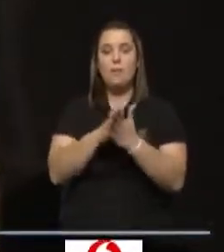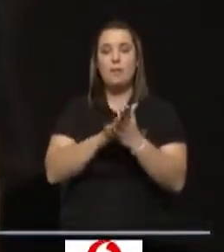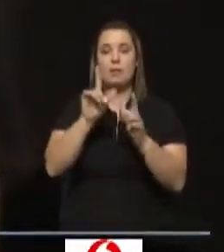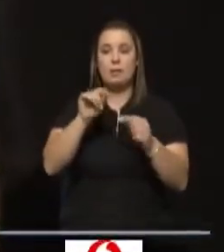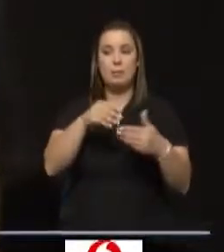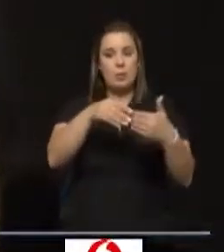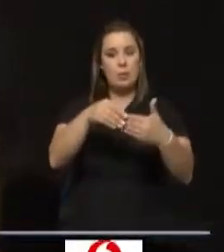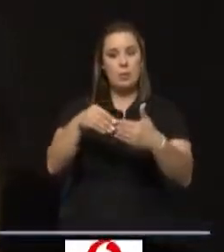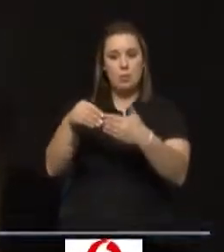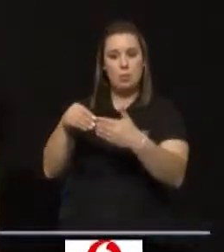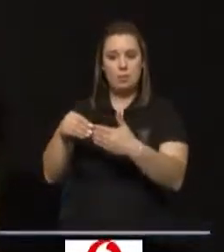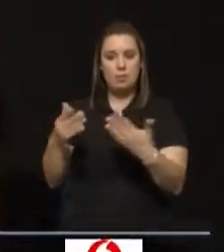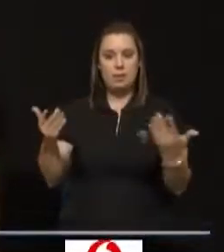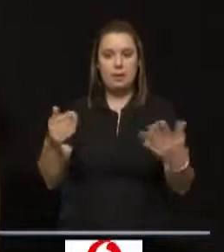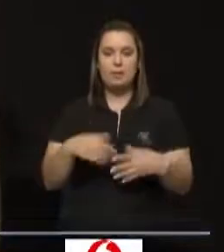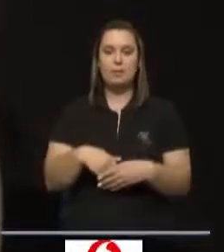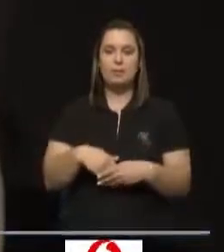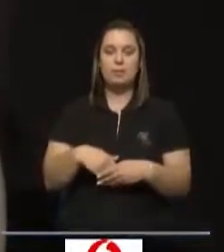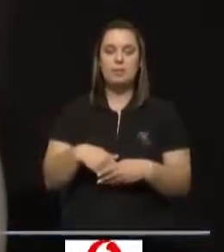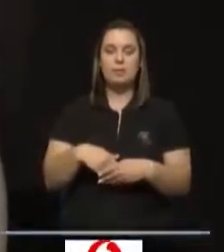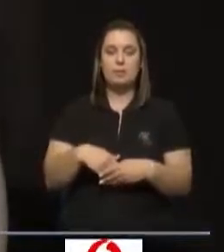Good afternoon, Christina. And I would like